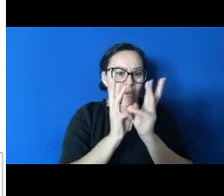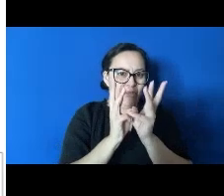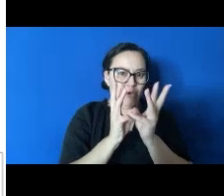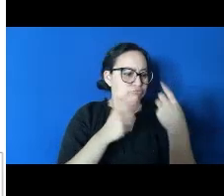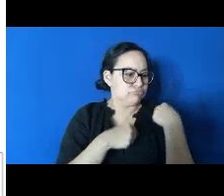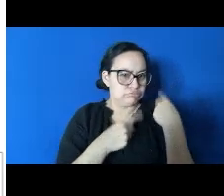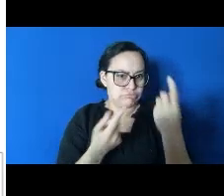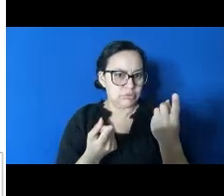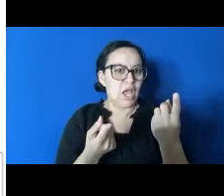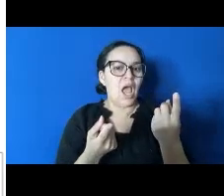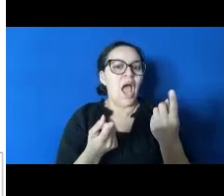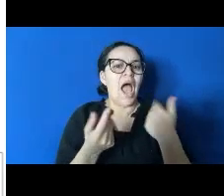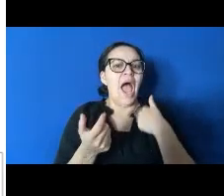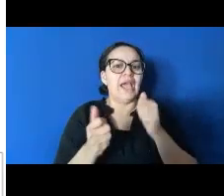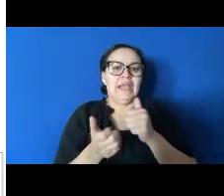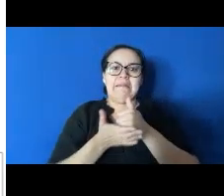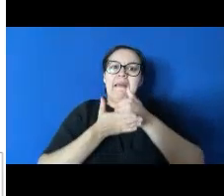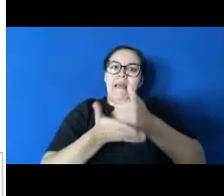Puerto Rico, and this is from